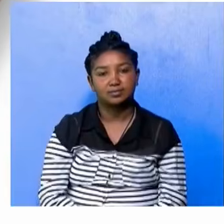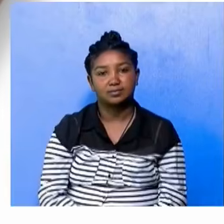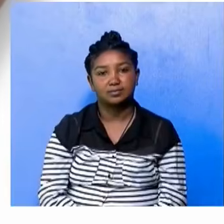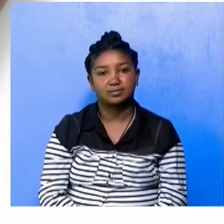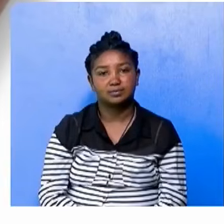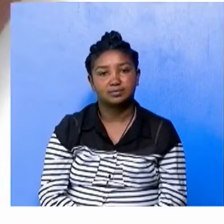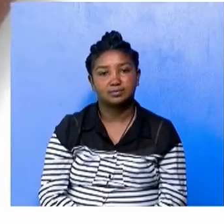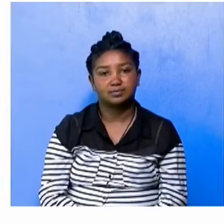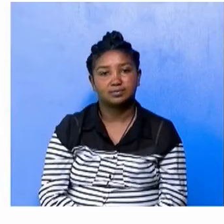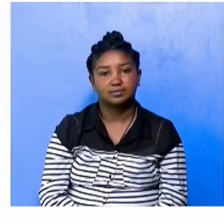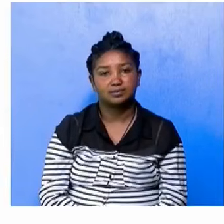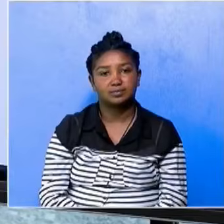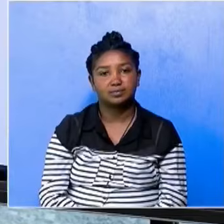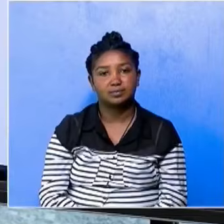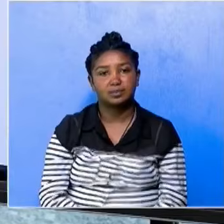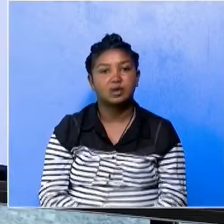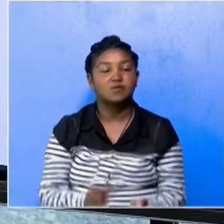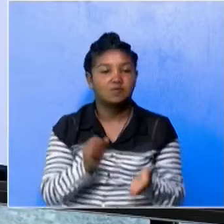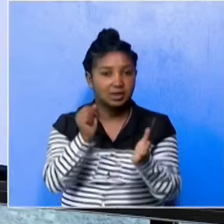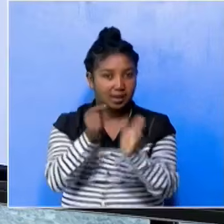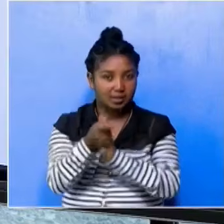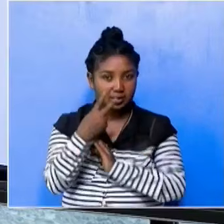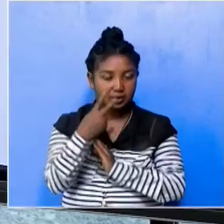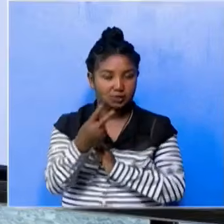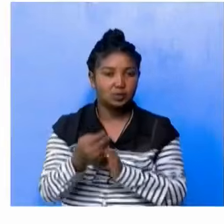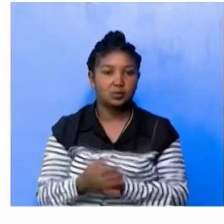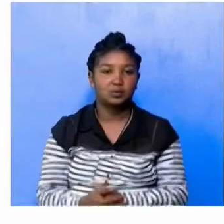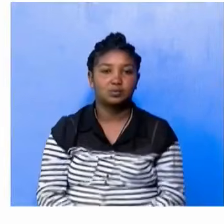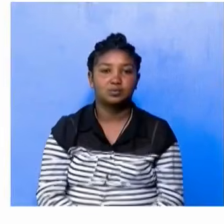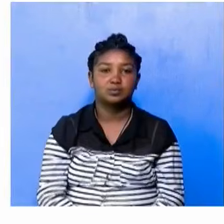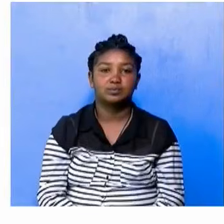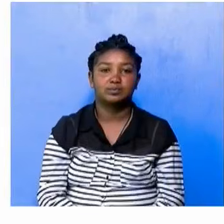forms. For example,